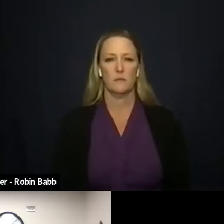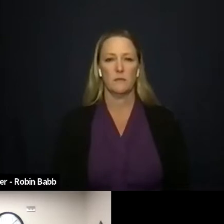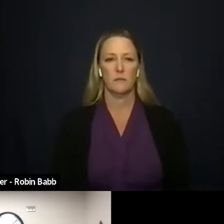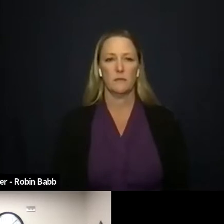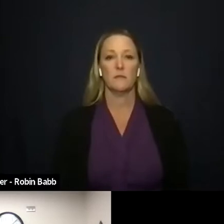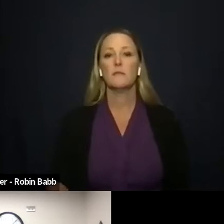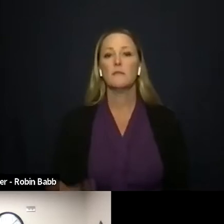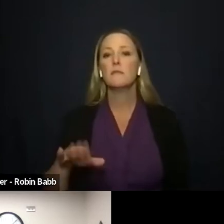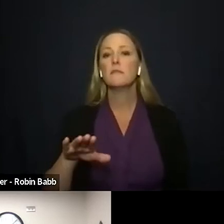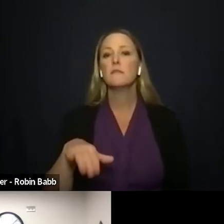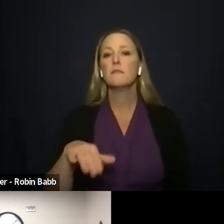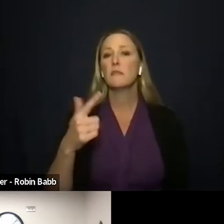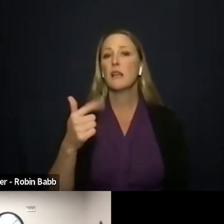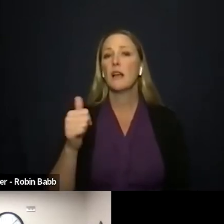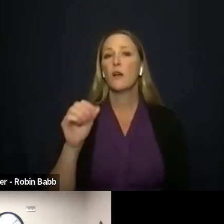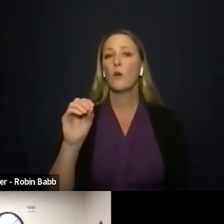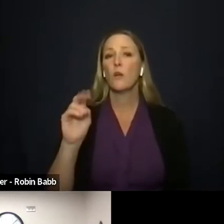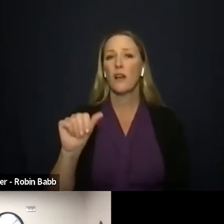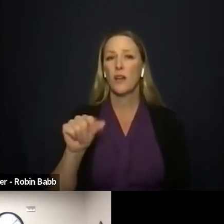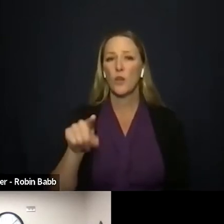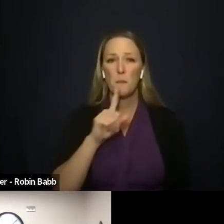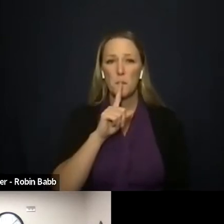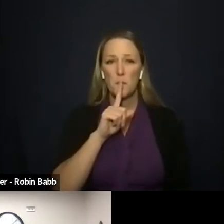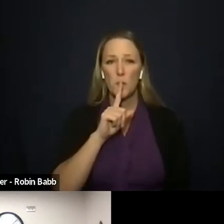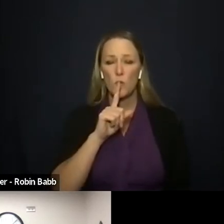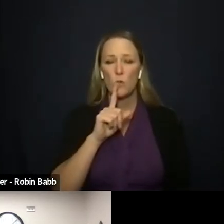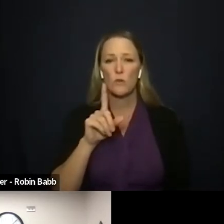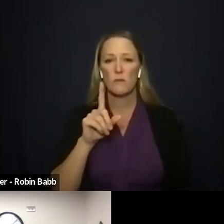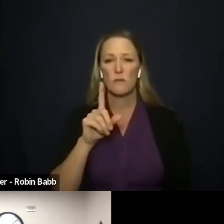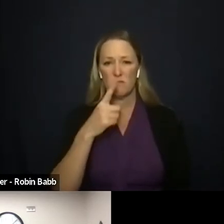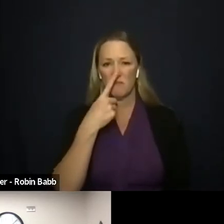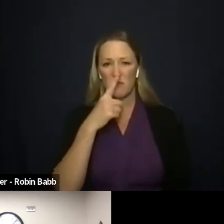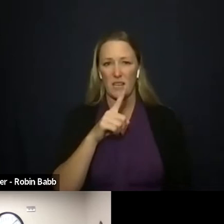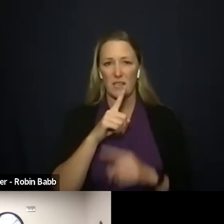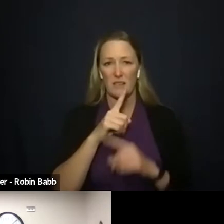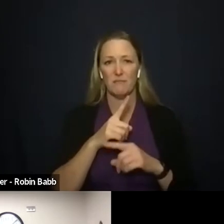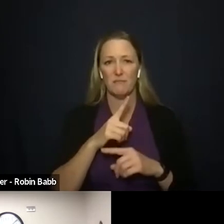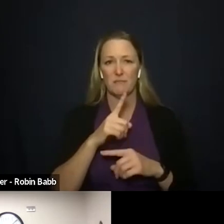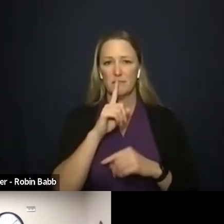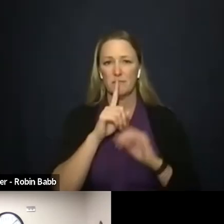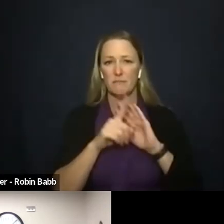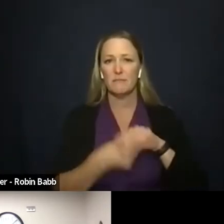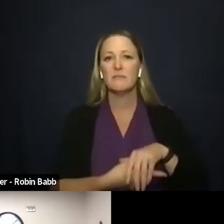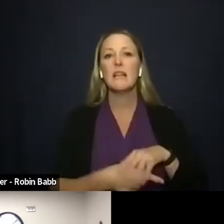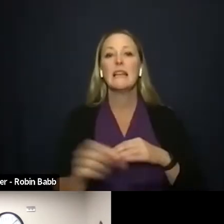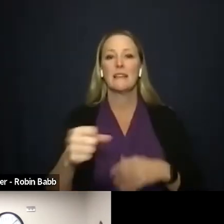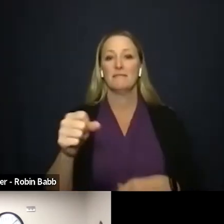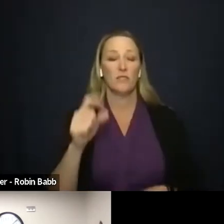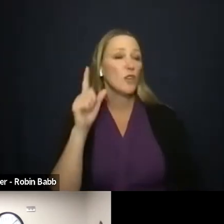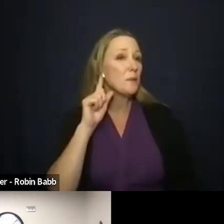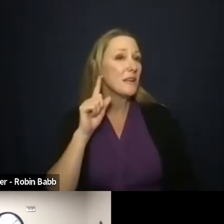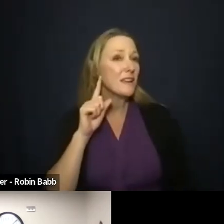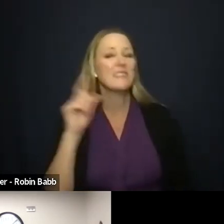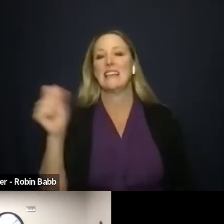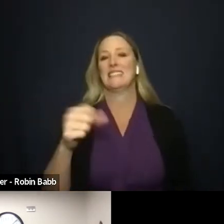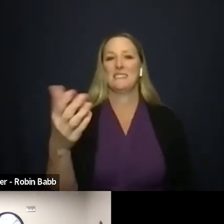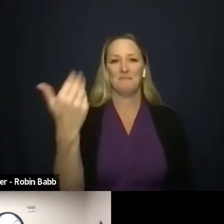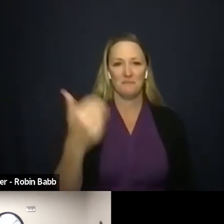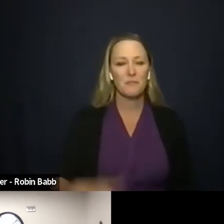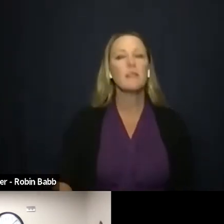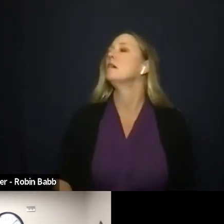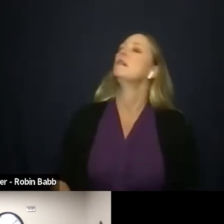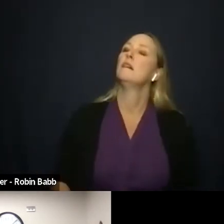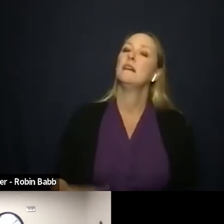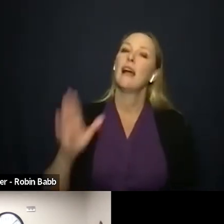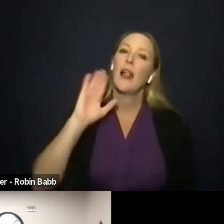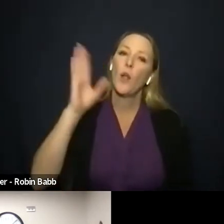mr ergonomic can you mute yourself oh can you hear me now yes oh perfect hey everybody uh my name is